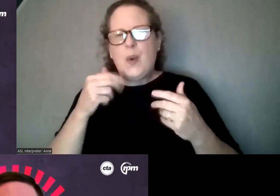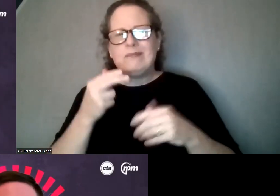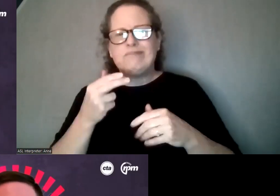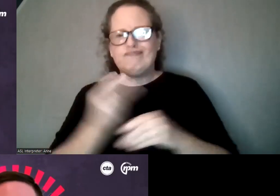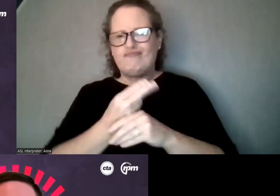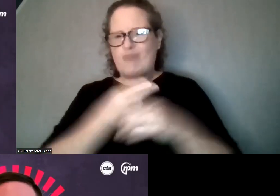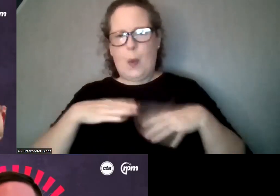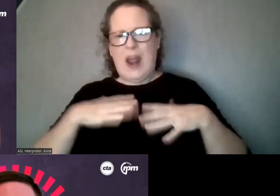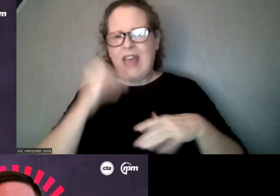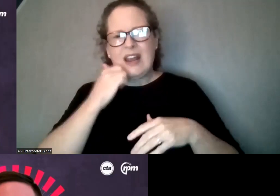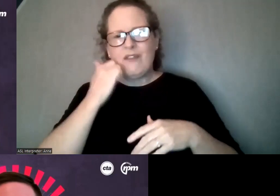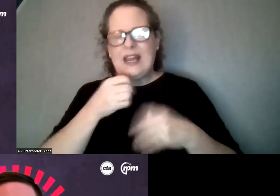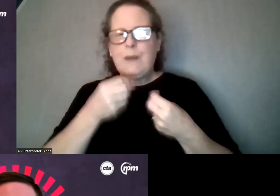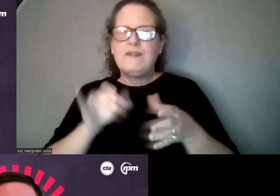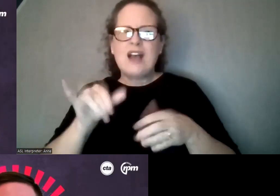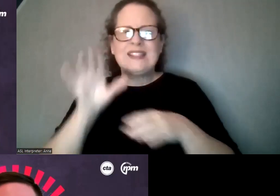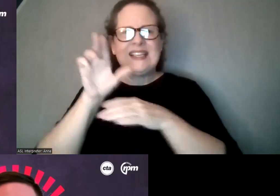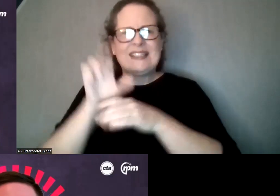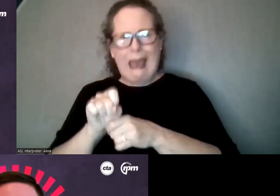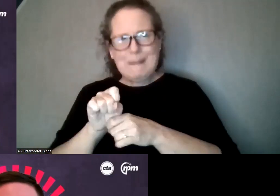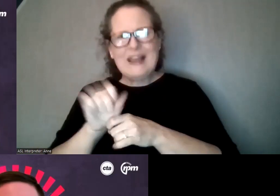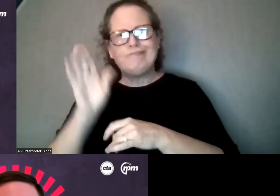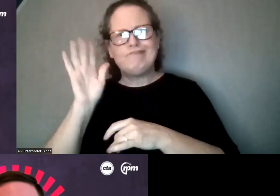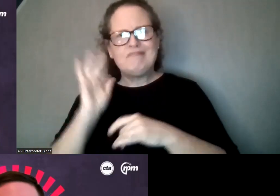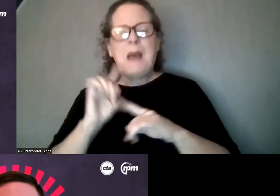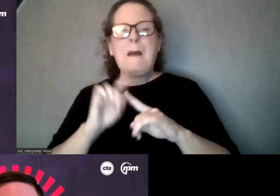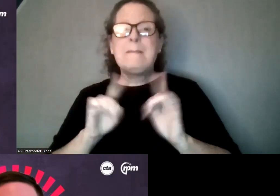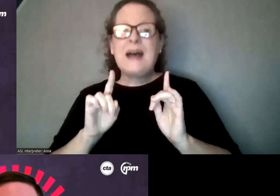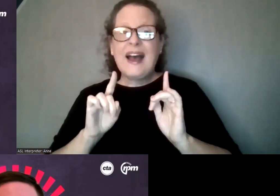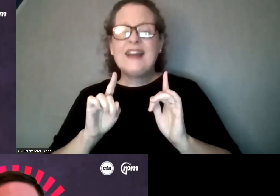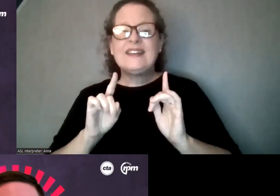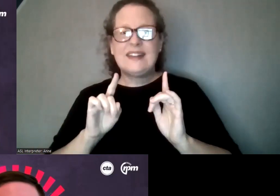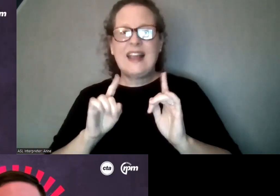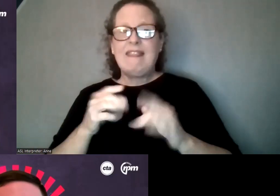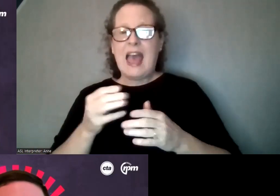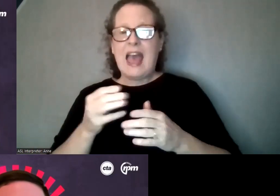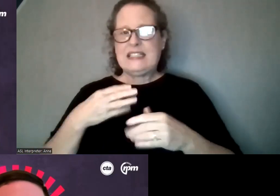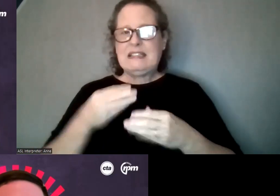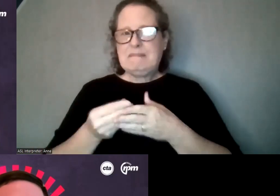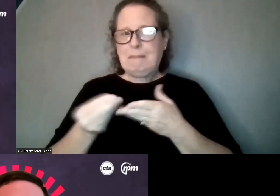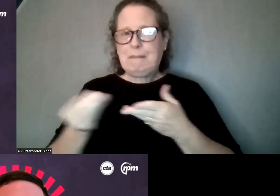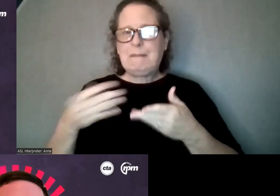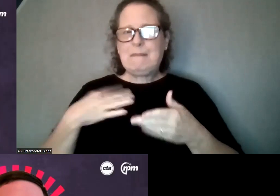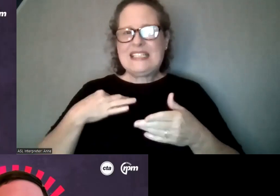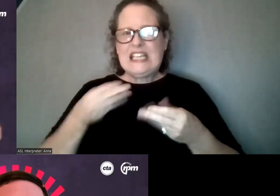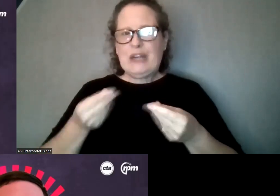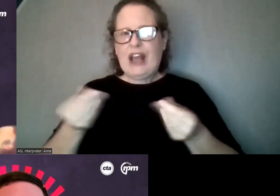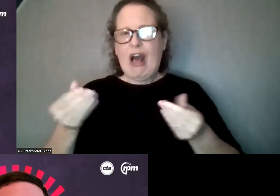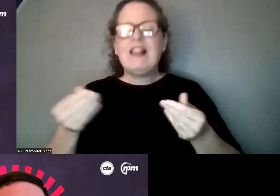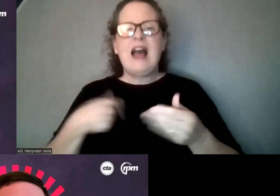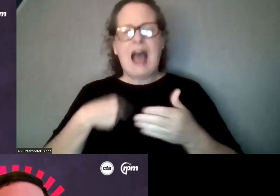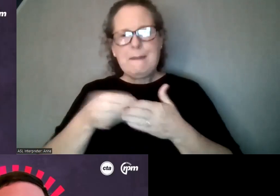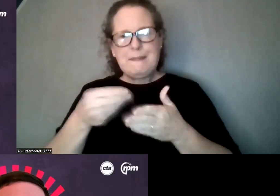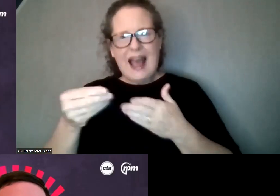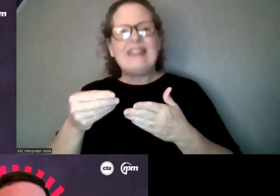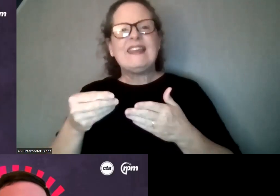habit. So, but then, the material that I buy this as a material, it's often